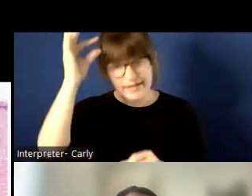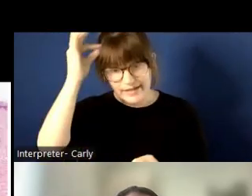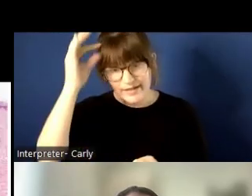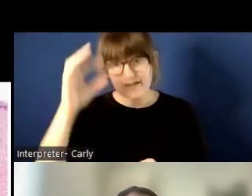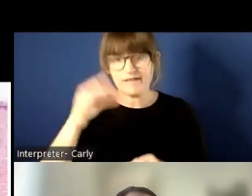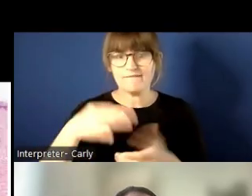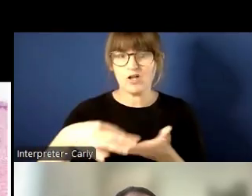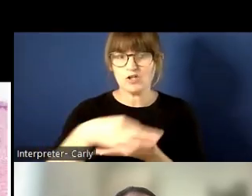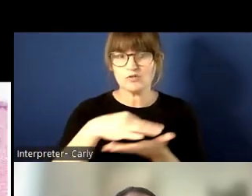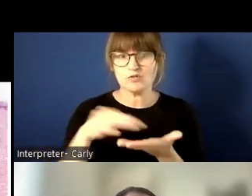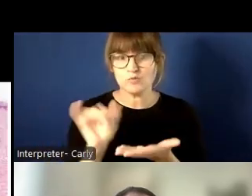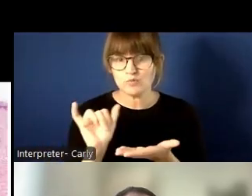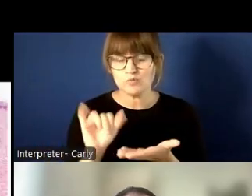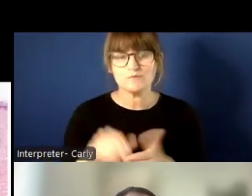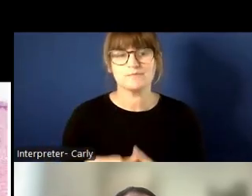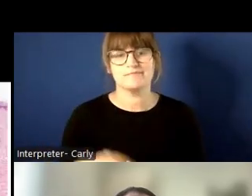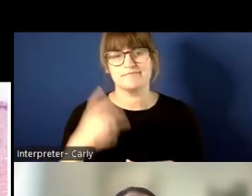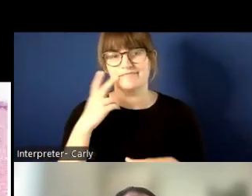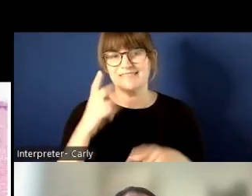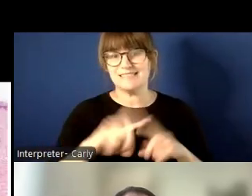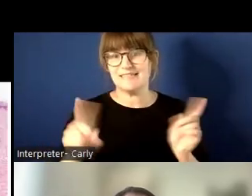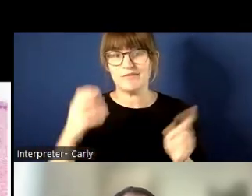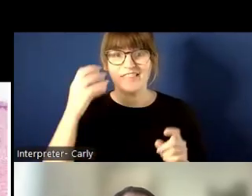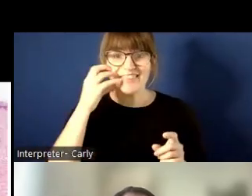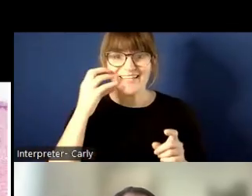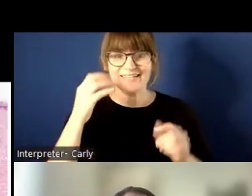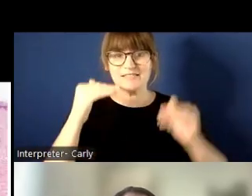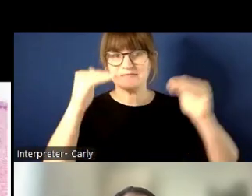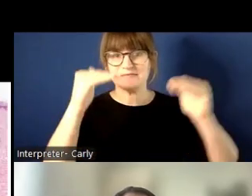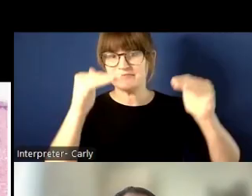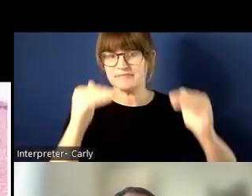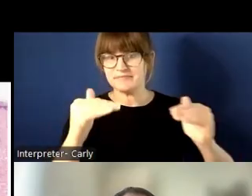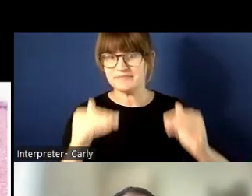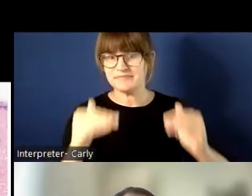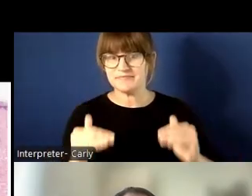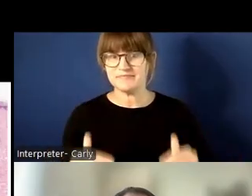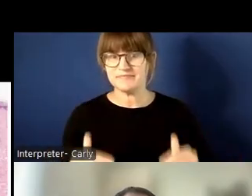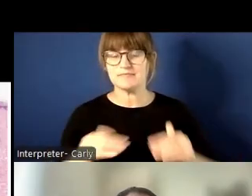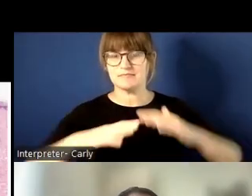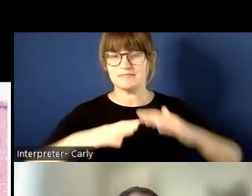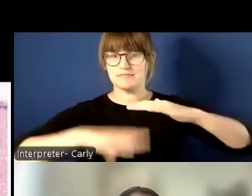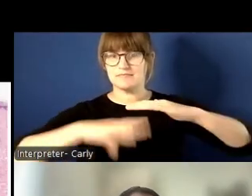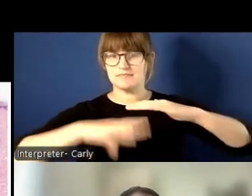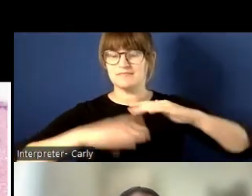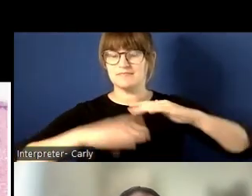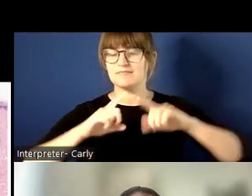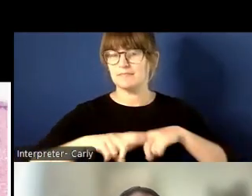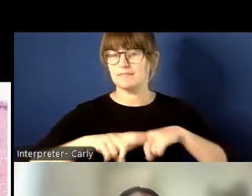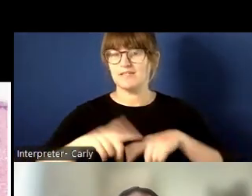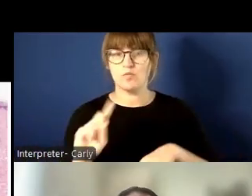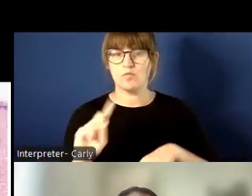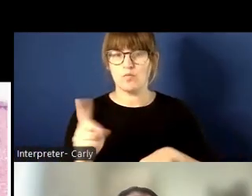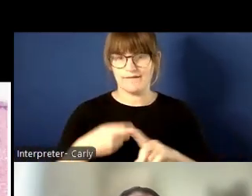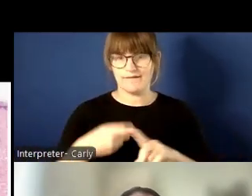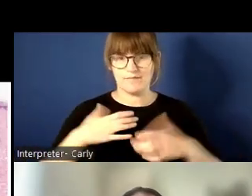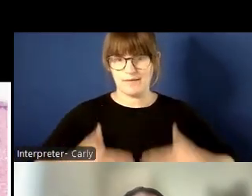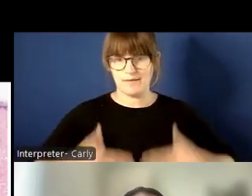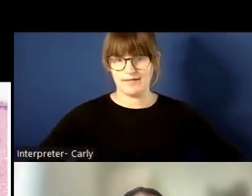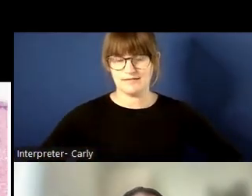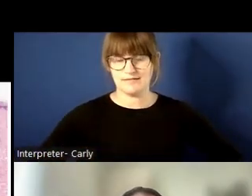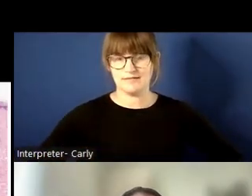And you can see that there's different thicknesses of the dermis, that pink lower part of the skin, depending on where you take the skin from. So where